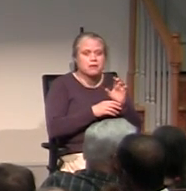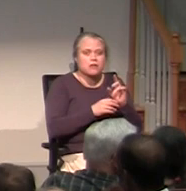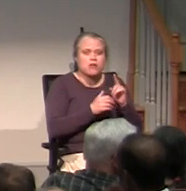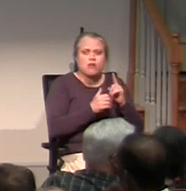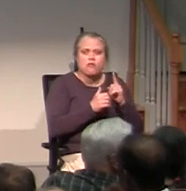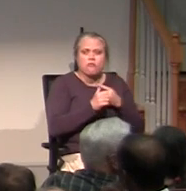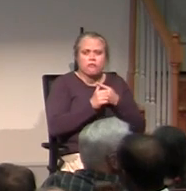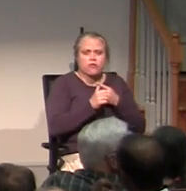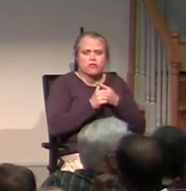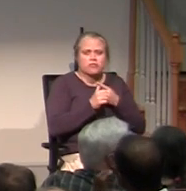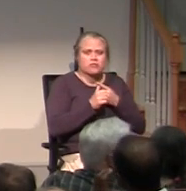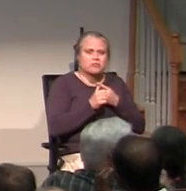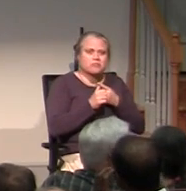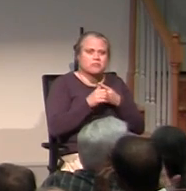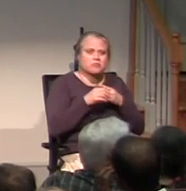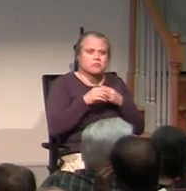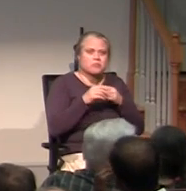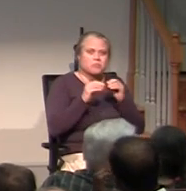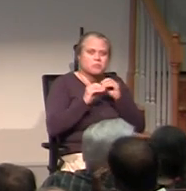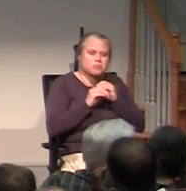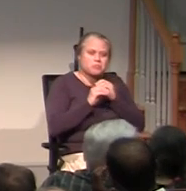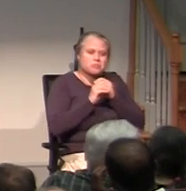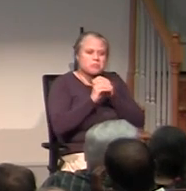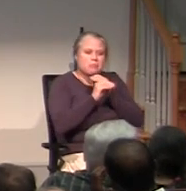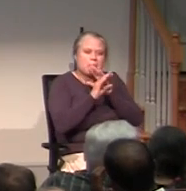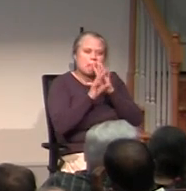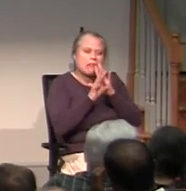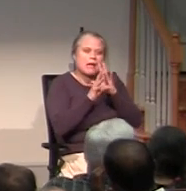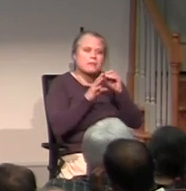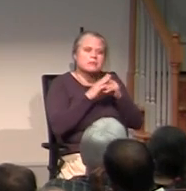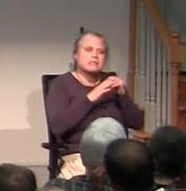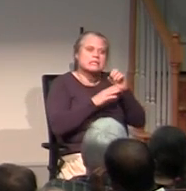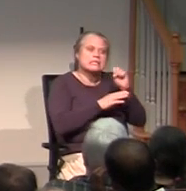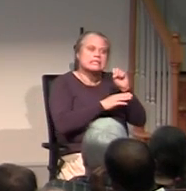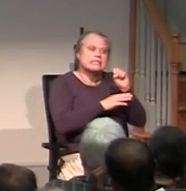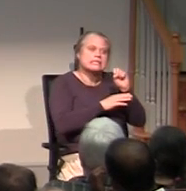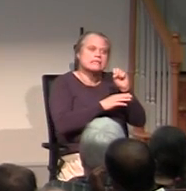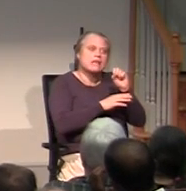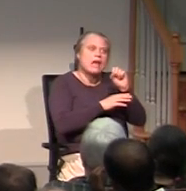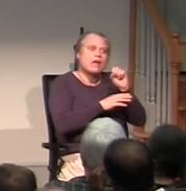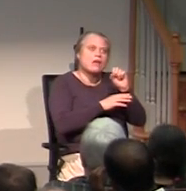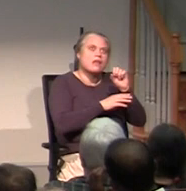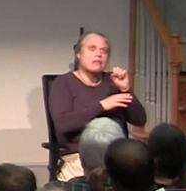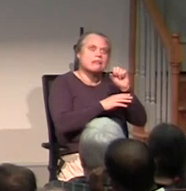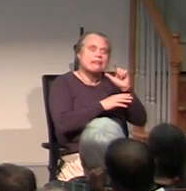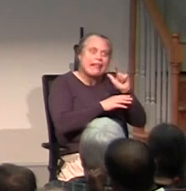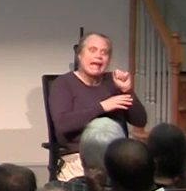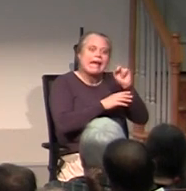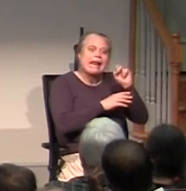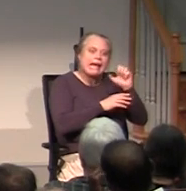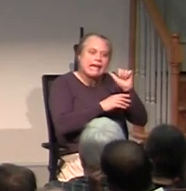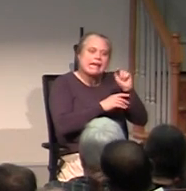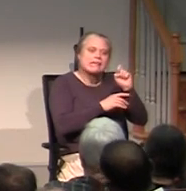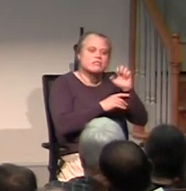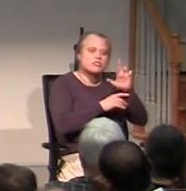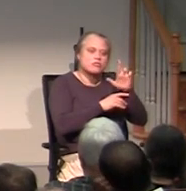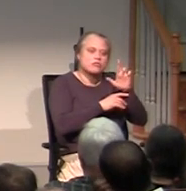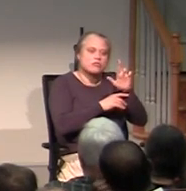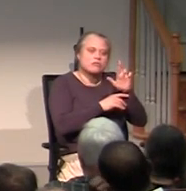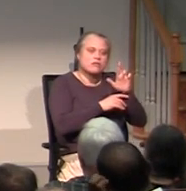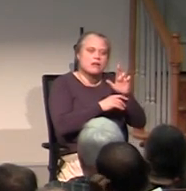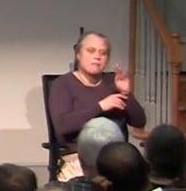of 1889. A message was taken to South Lancaster, Massachusetts, to a college campus where young people caught the message. There was a